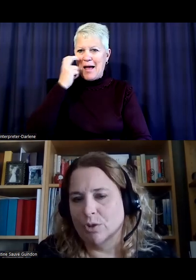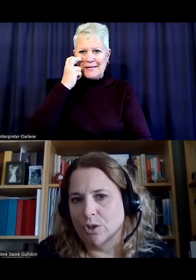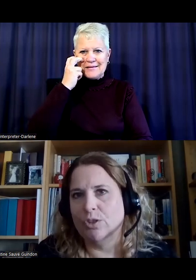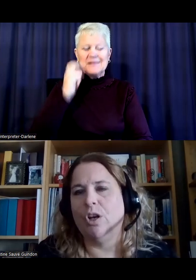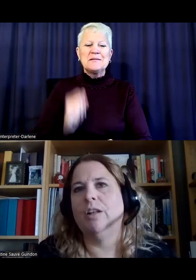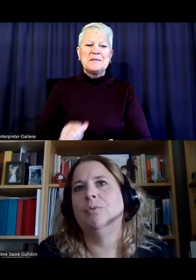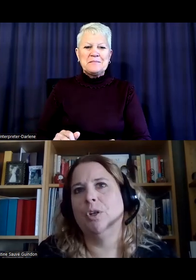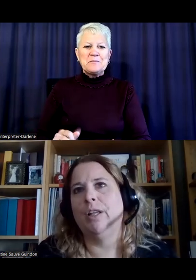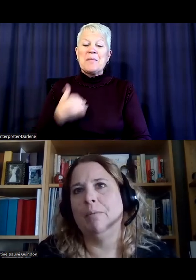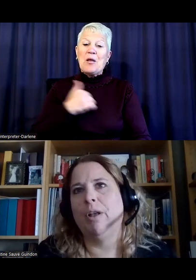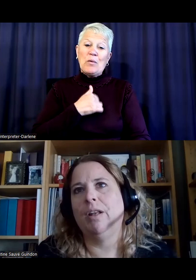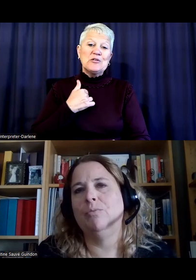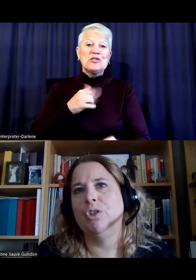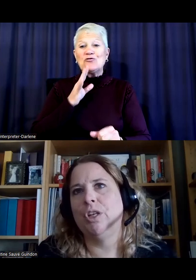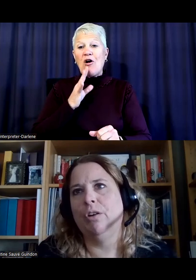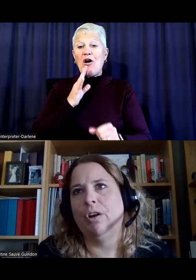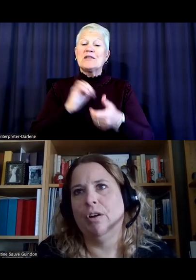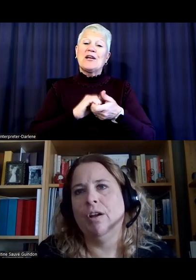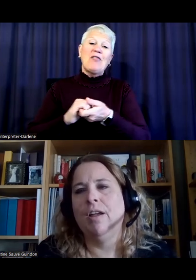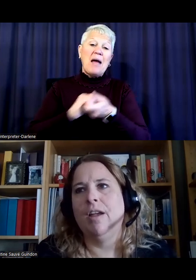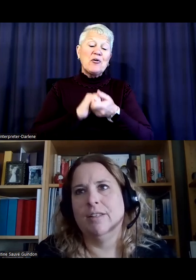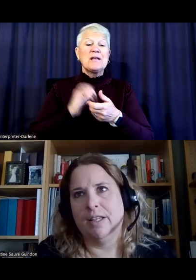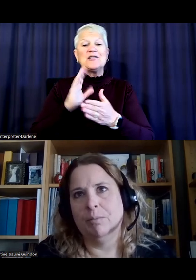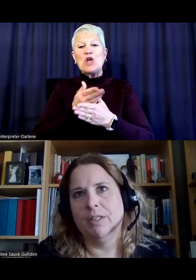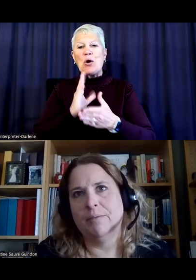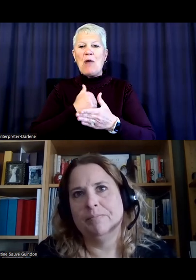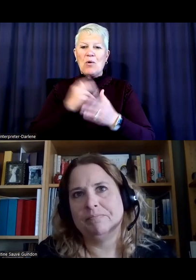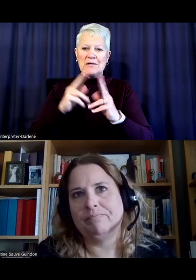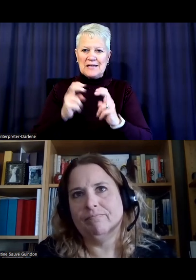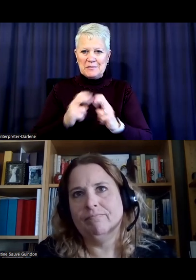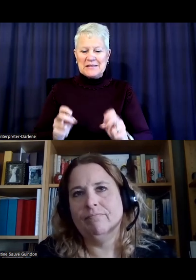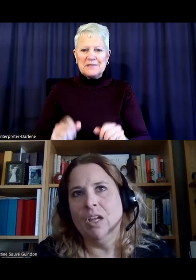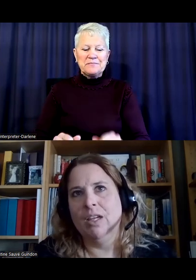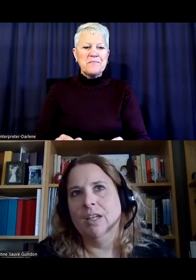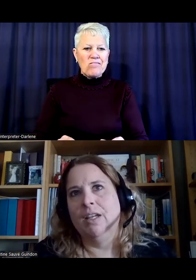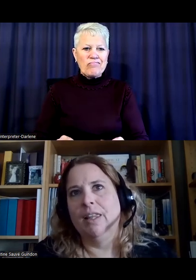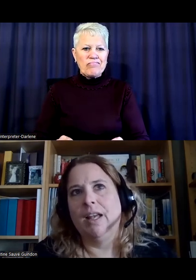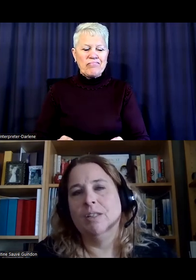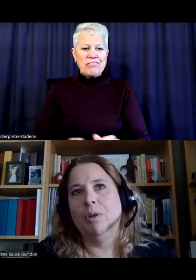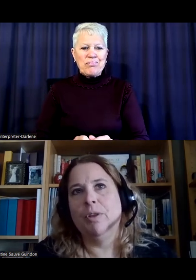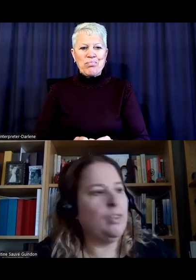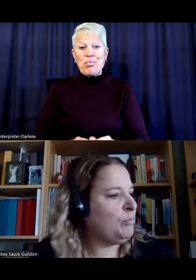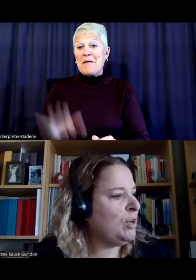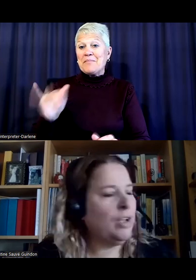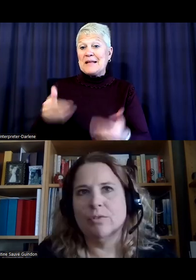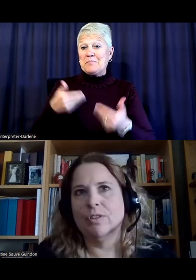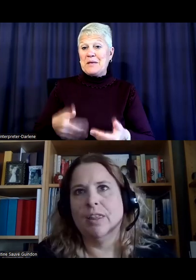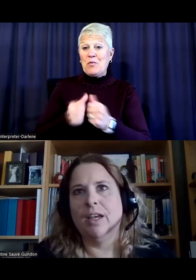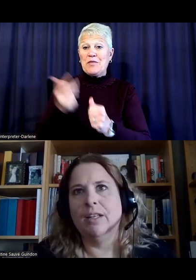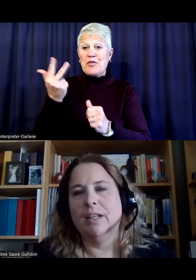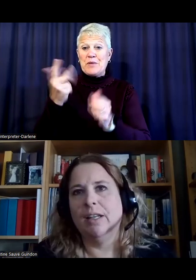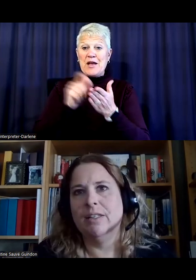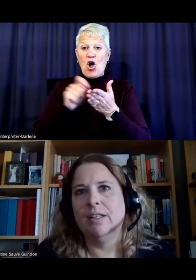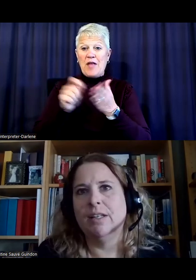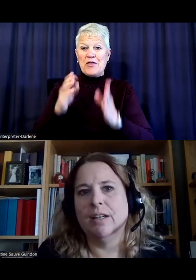we talked and we collaborated and we shared our assessments. And that is me with the three authors